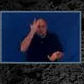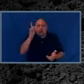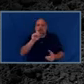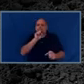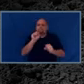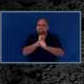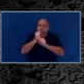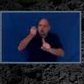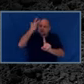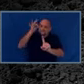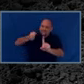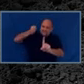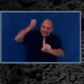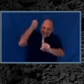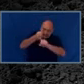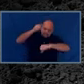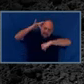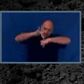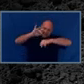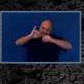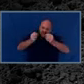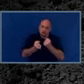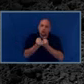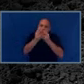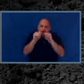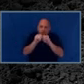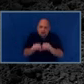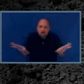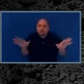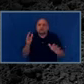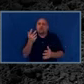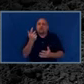the impact of the TAGSAM head being very forceful?